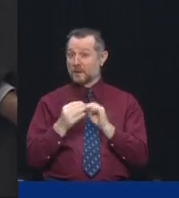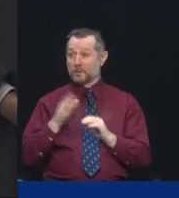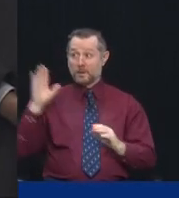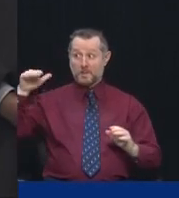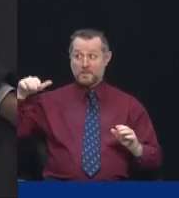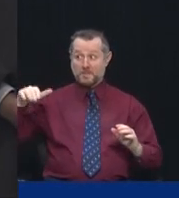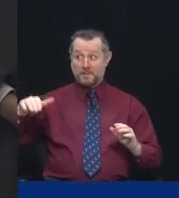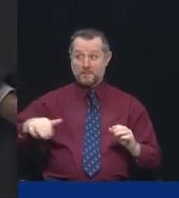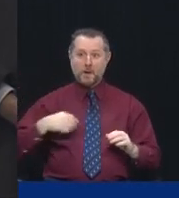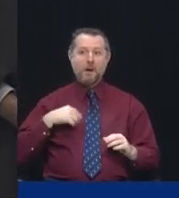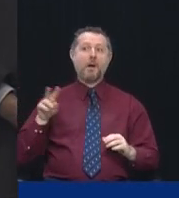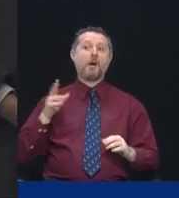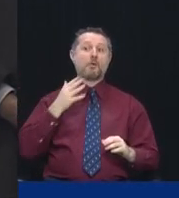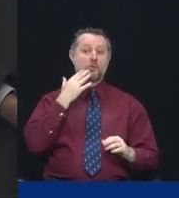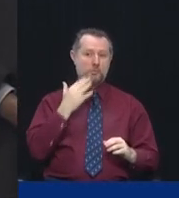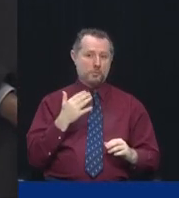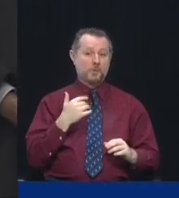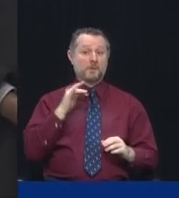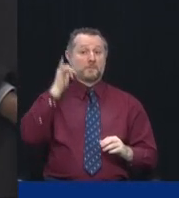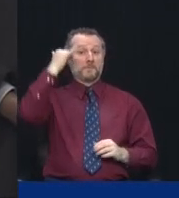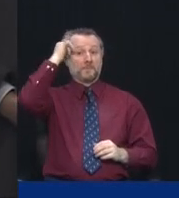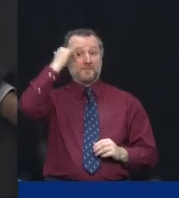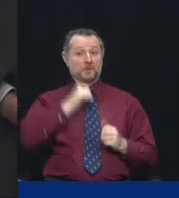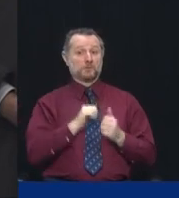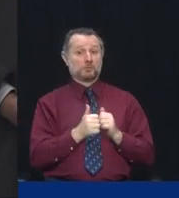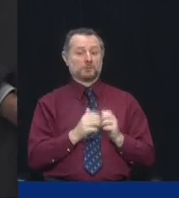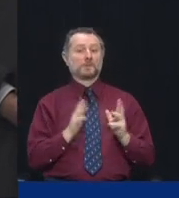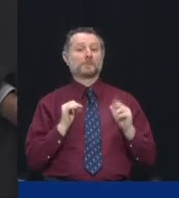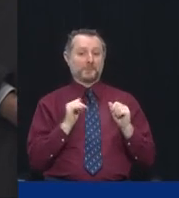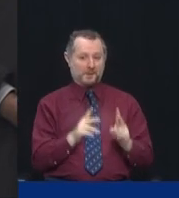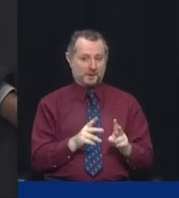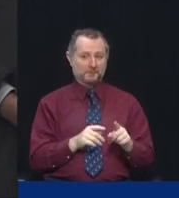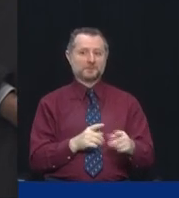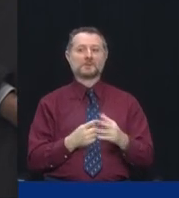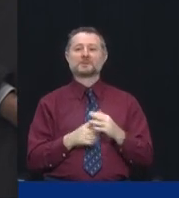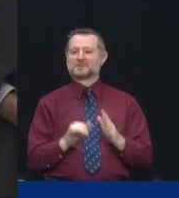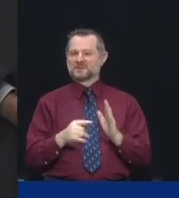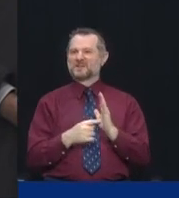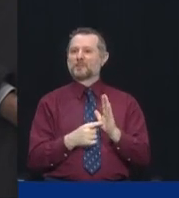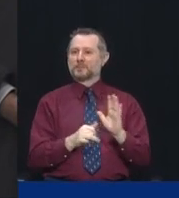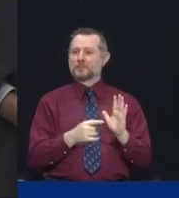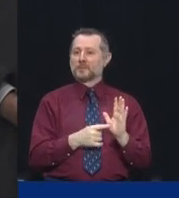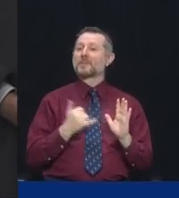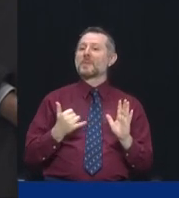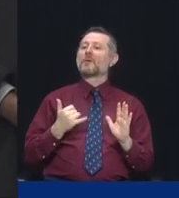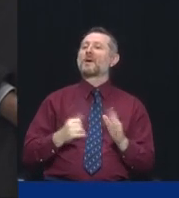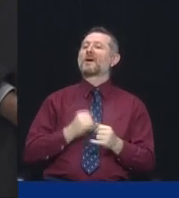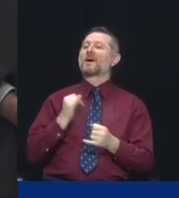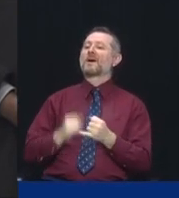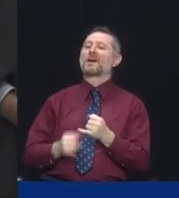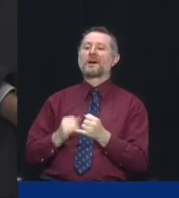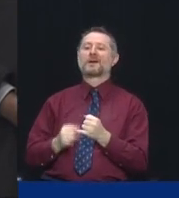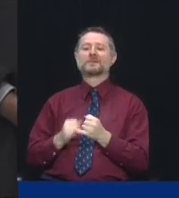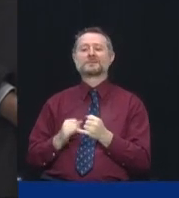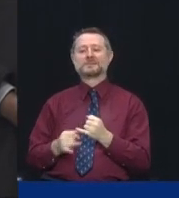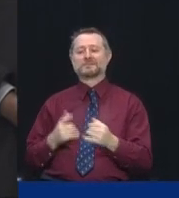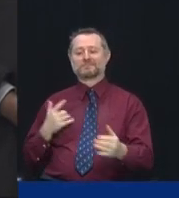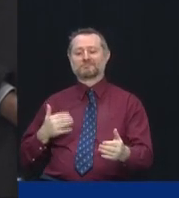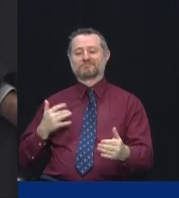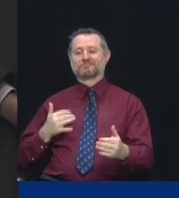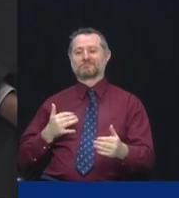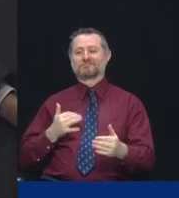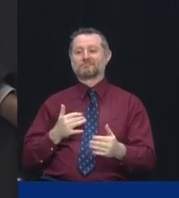more. The Buffalo Marathon is another example of that. We are in the home stretch. We'll use the marathon. We're coming around